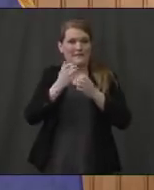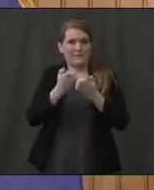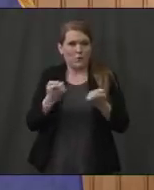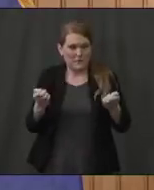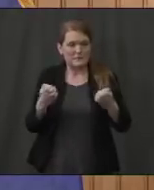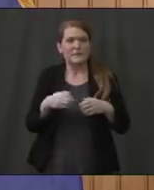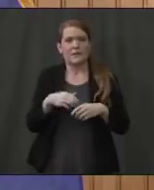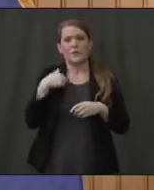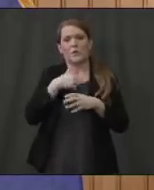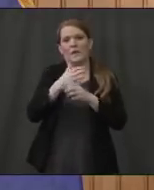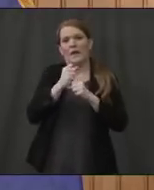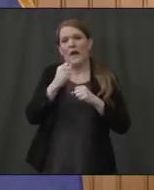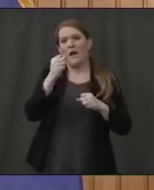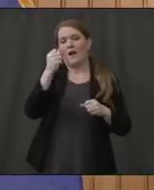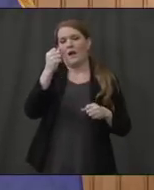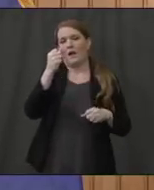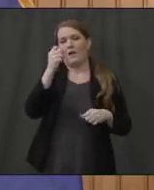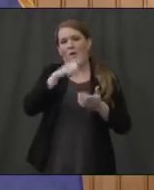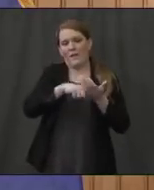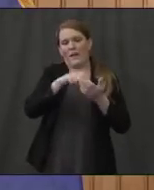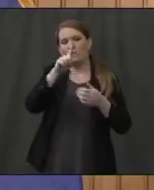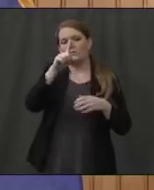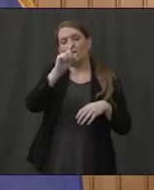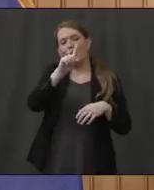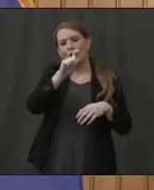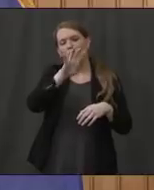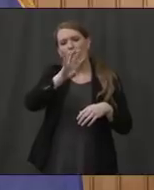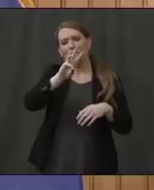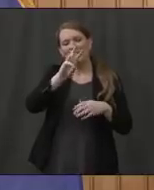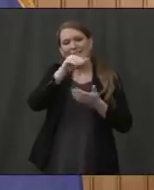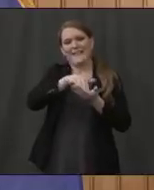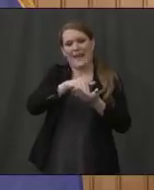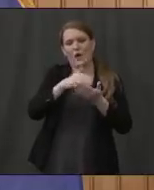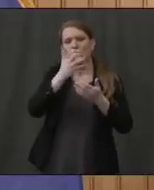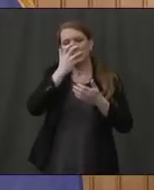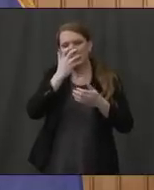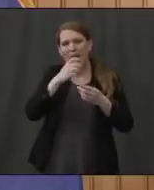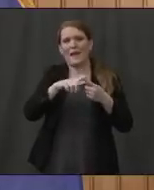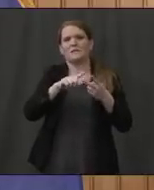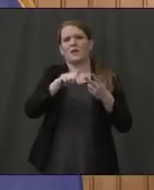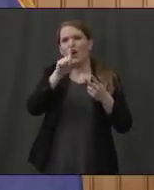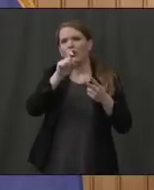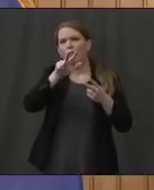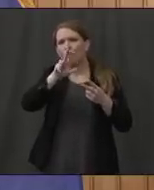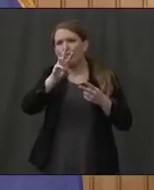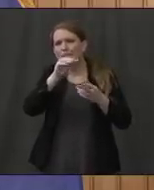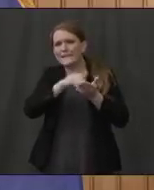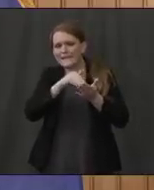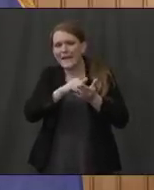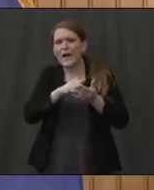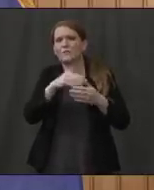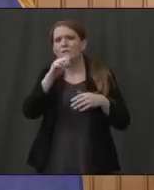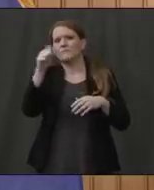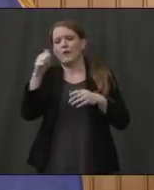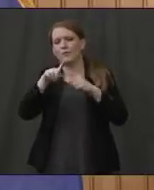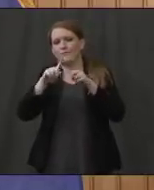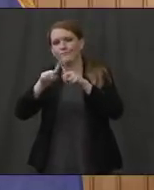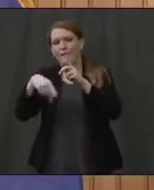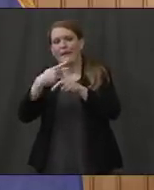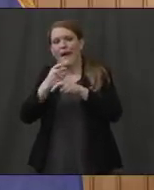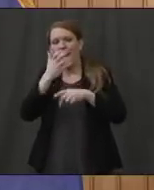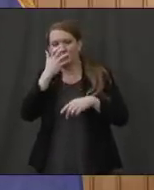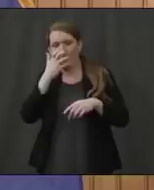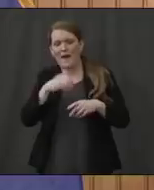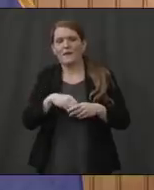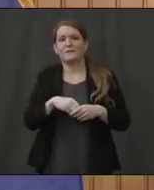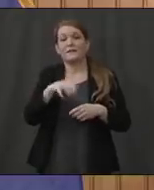111,000 N95 masks, 146,000 surgical masks, 50 ventilators were